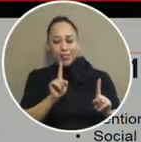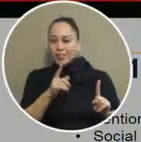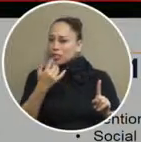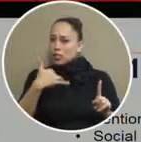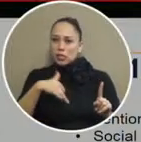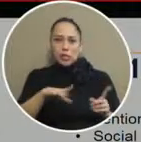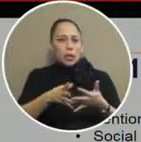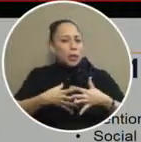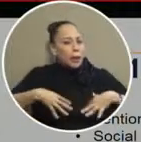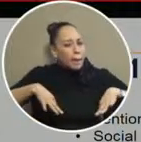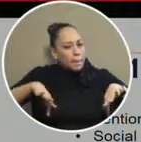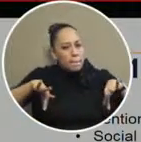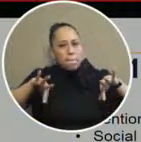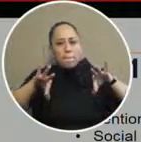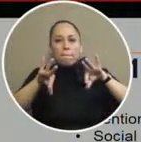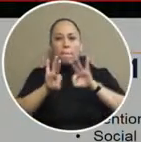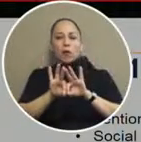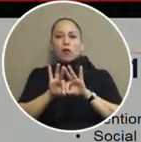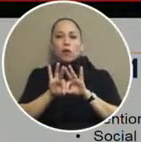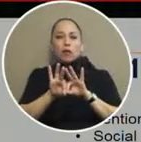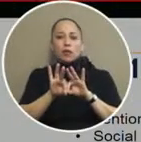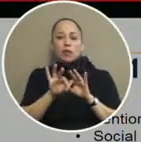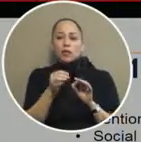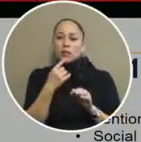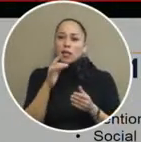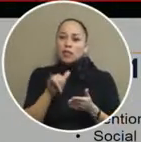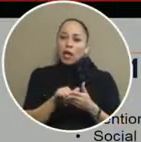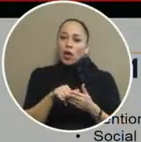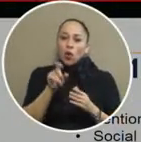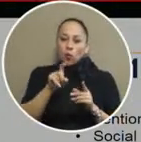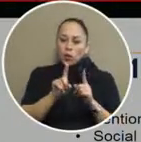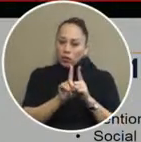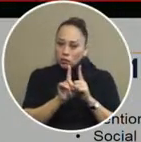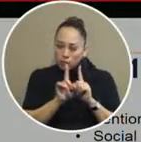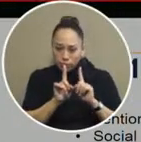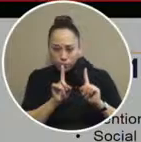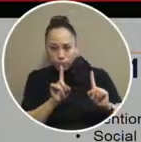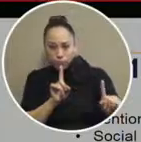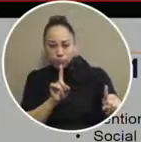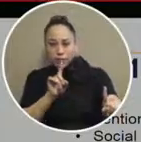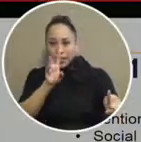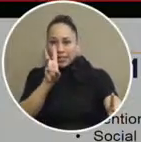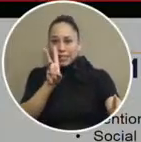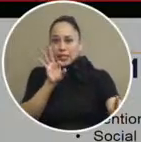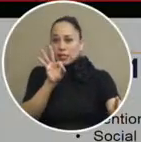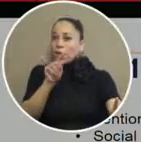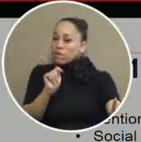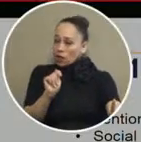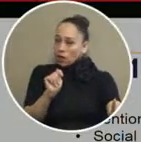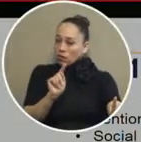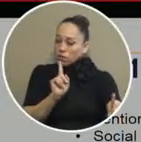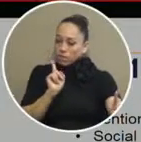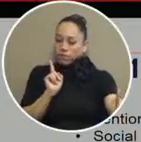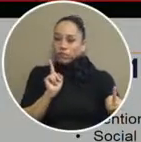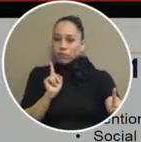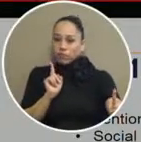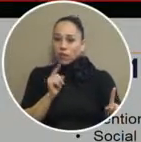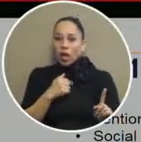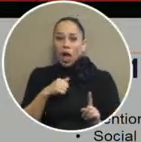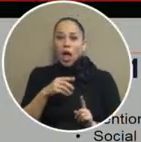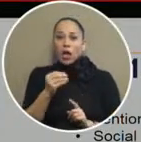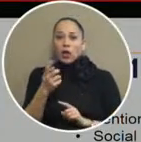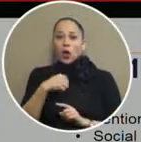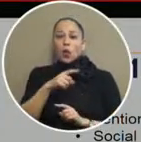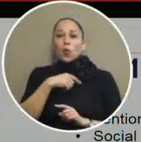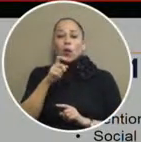important. We have said that we need to keep a distance of at least 6 feet, and we need